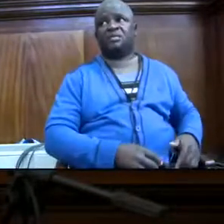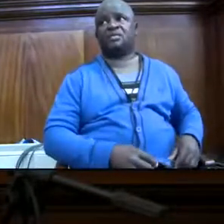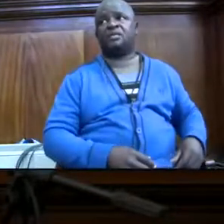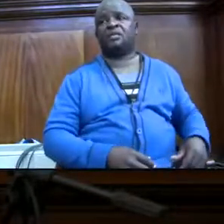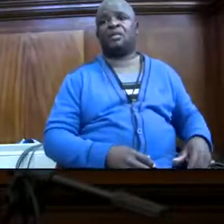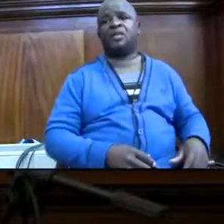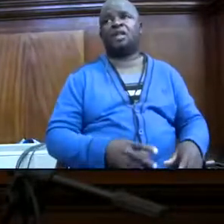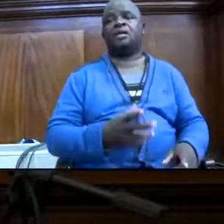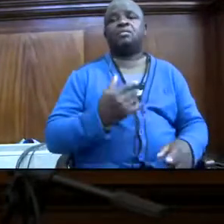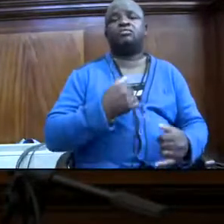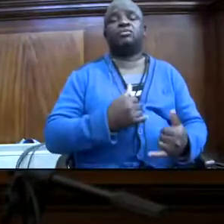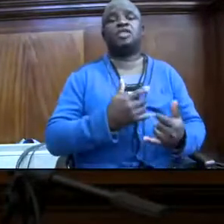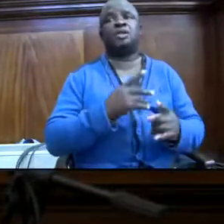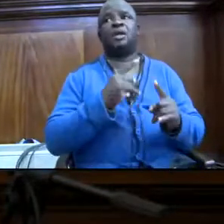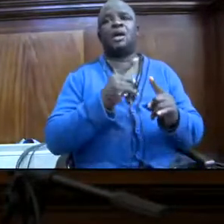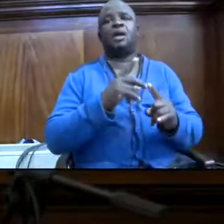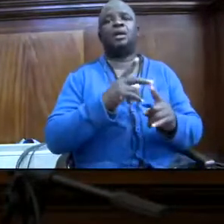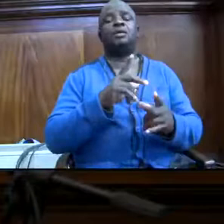section